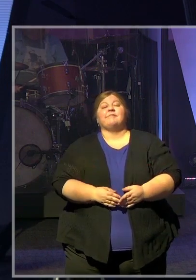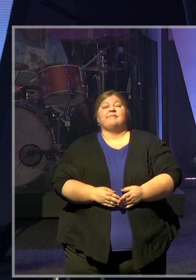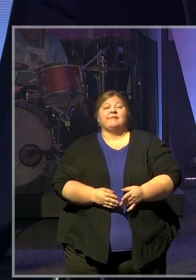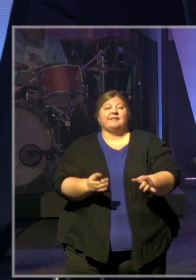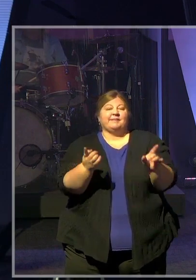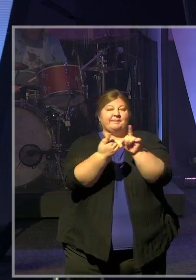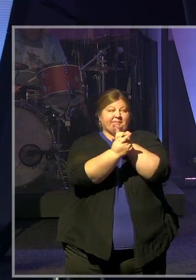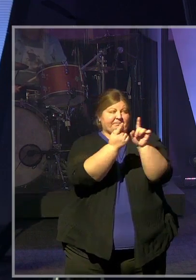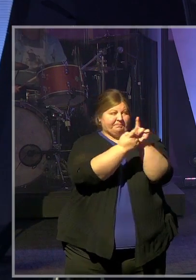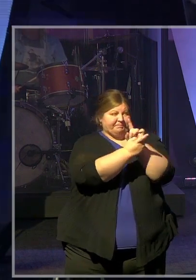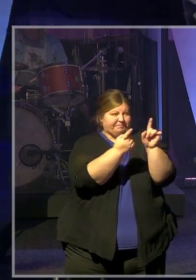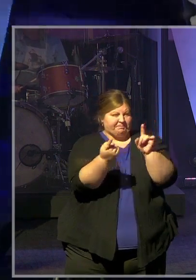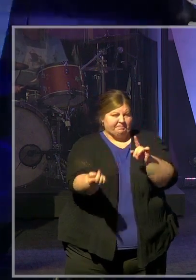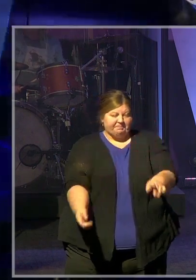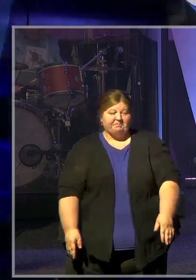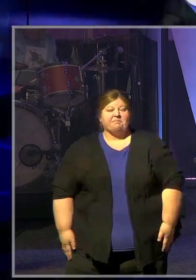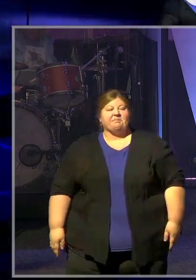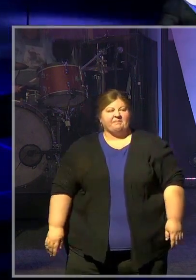faces.